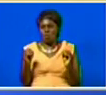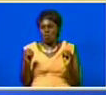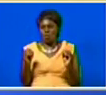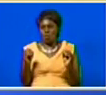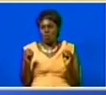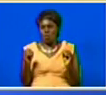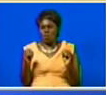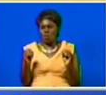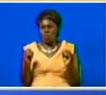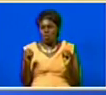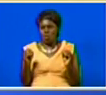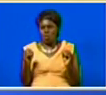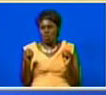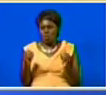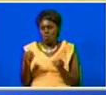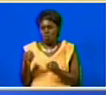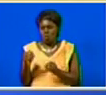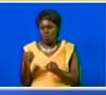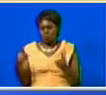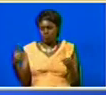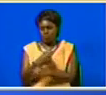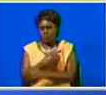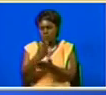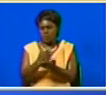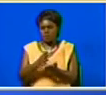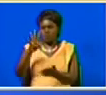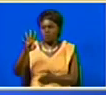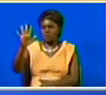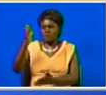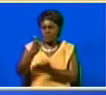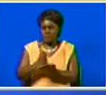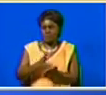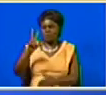and the incurring of expenditures contrary to section 45 subsection 2b.